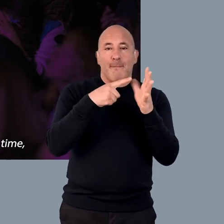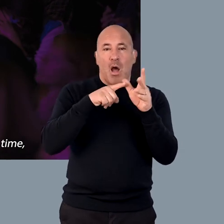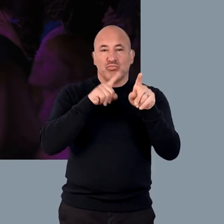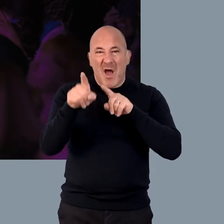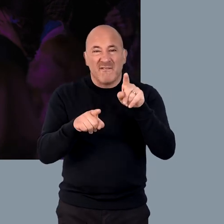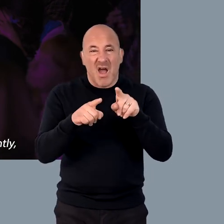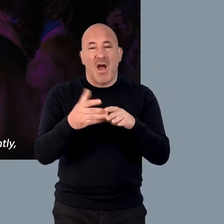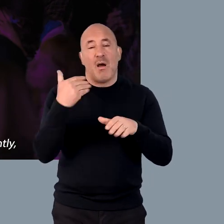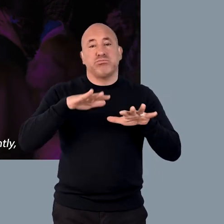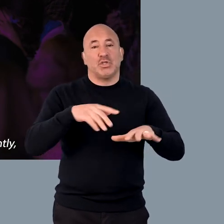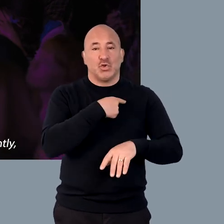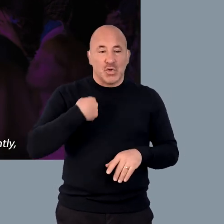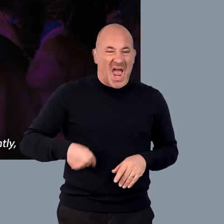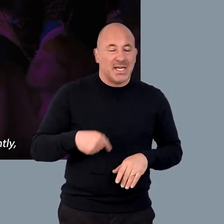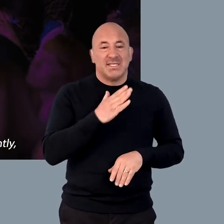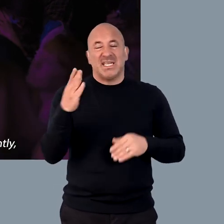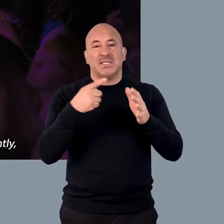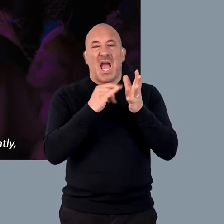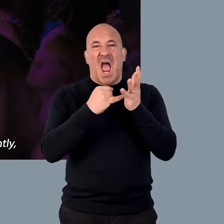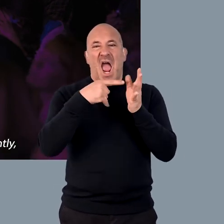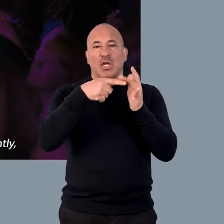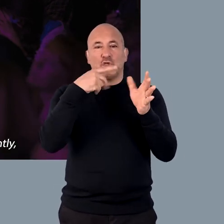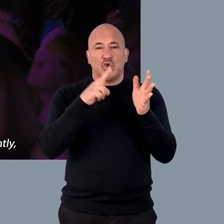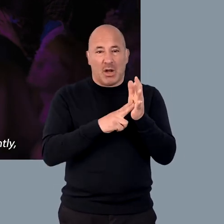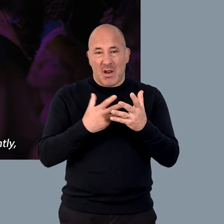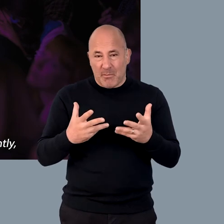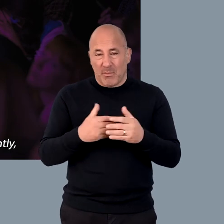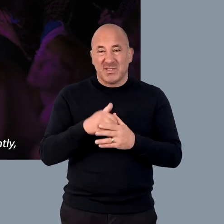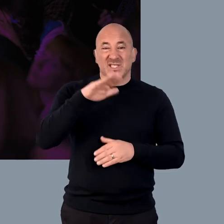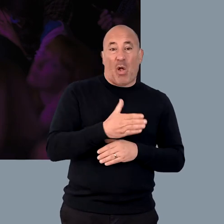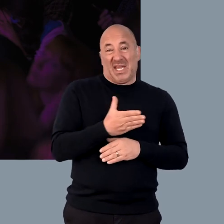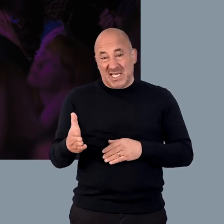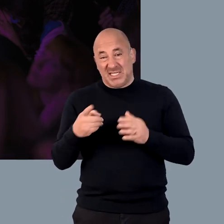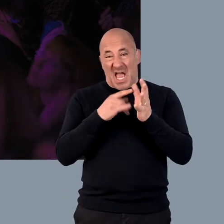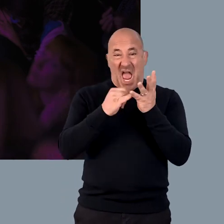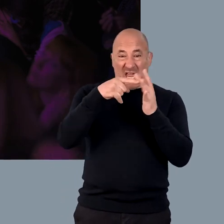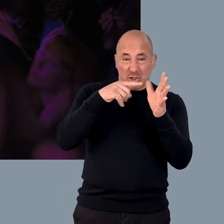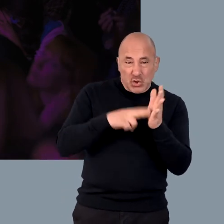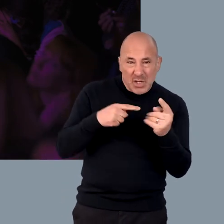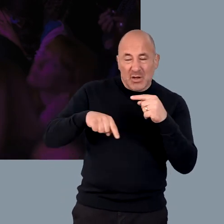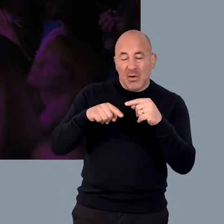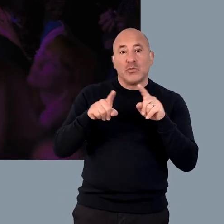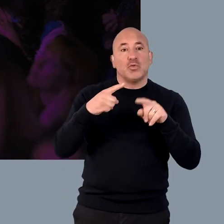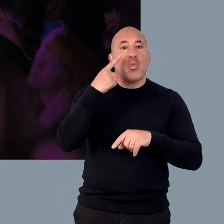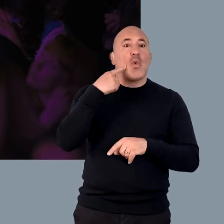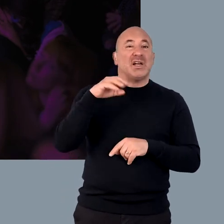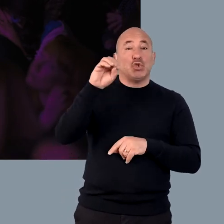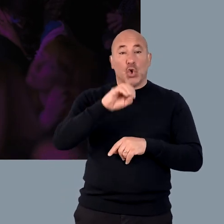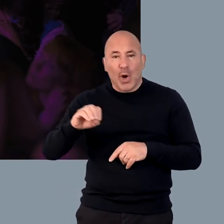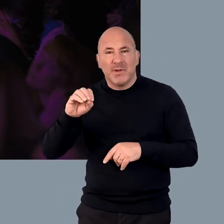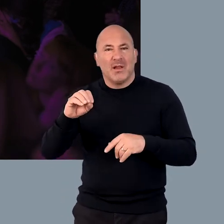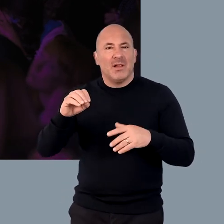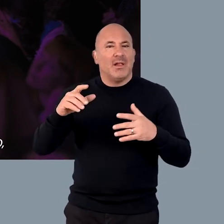for for time uh the british chinese and east asians currently Southeast asians too and then white